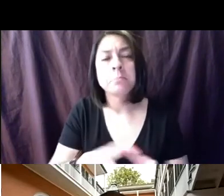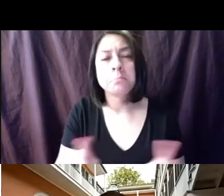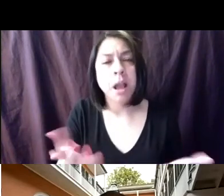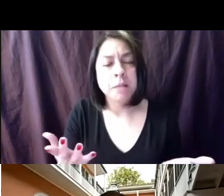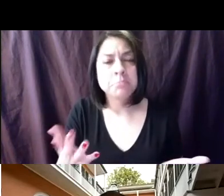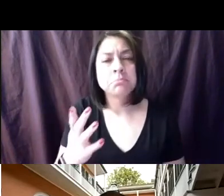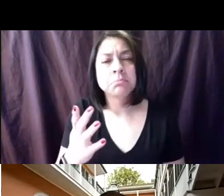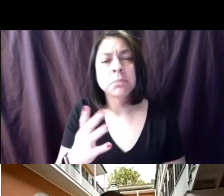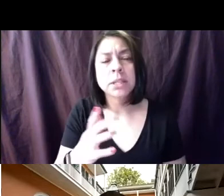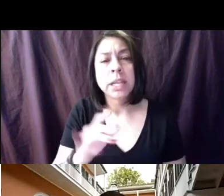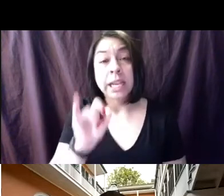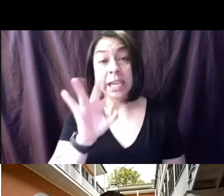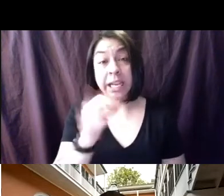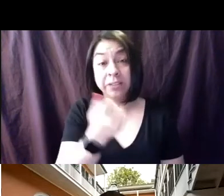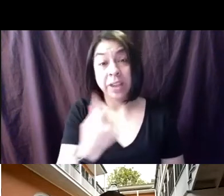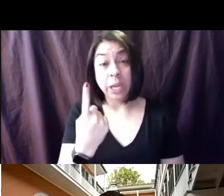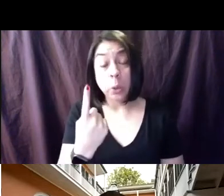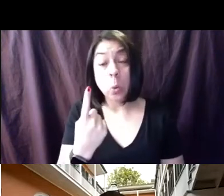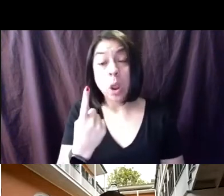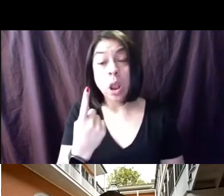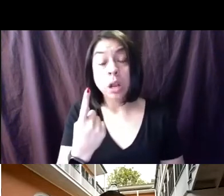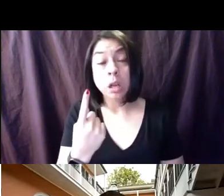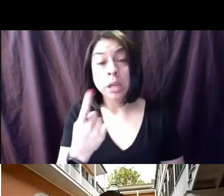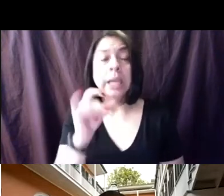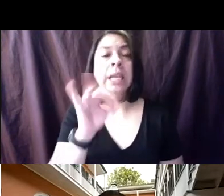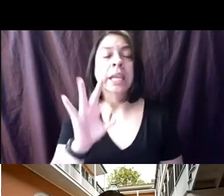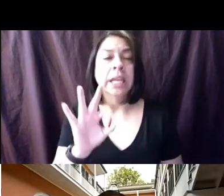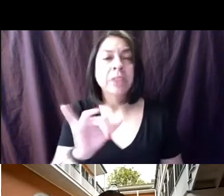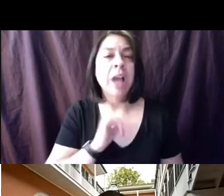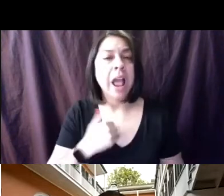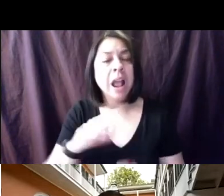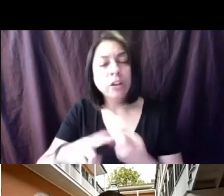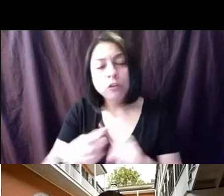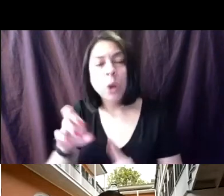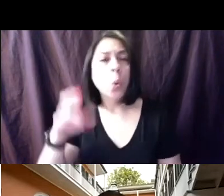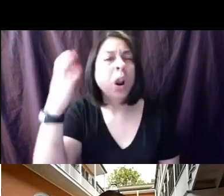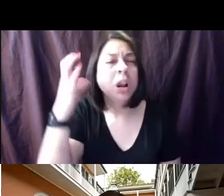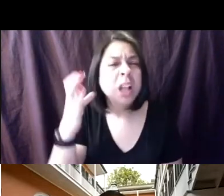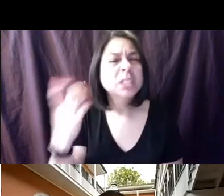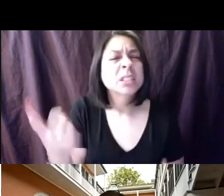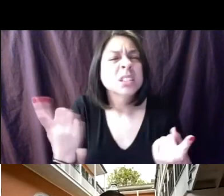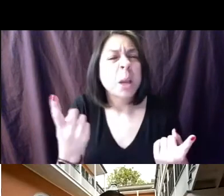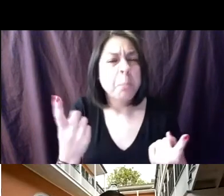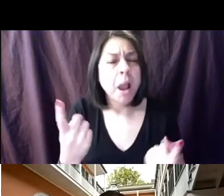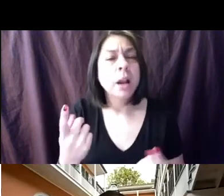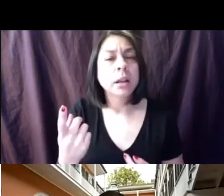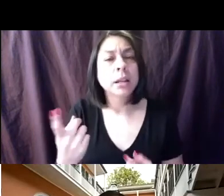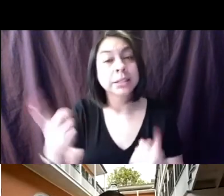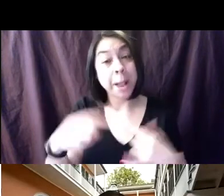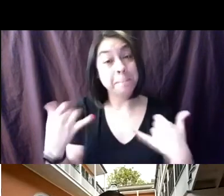it was, if anybody was to come, if I had to, a friend or a cousin or somebody to come to